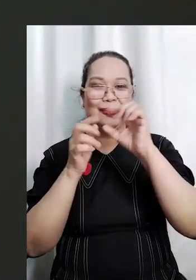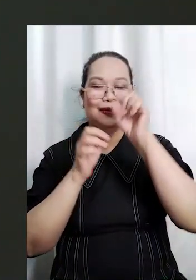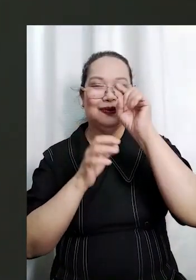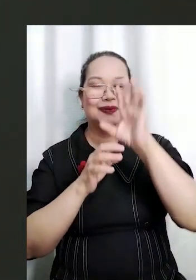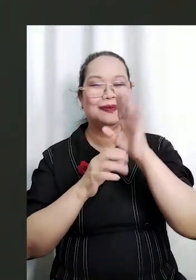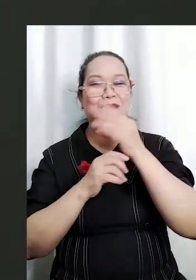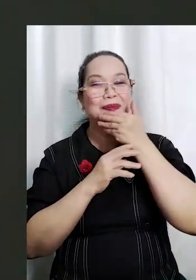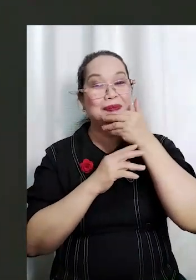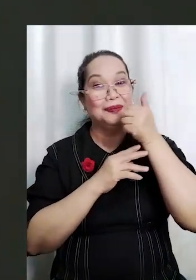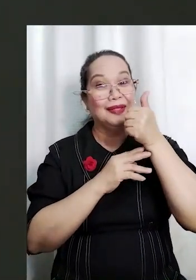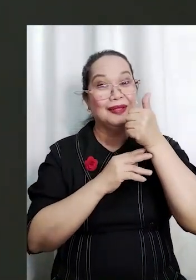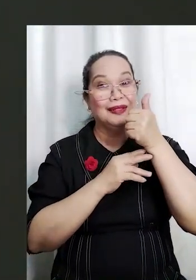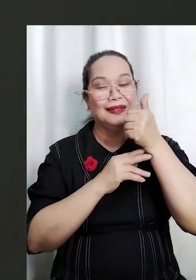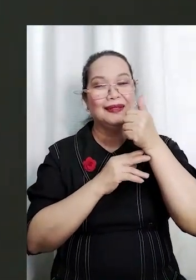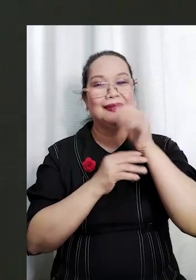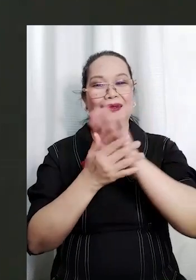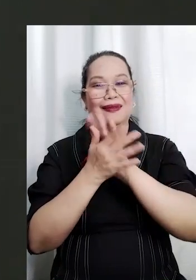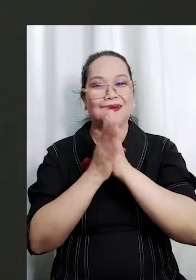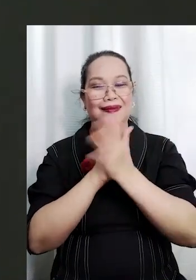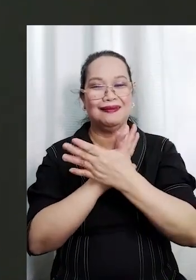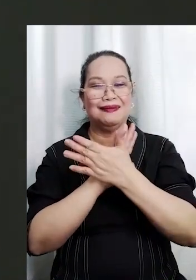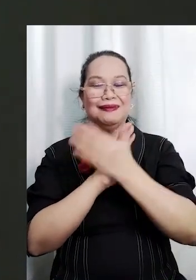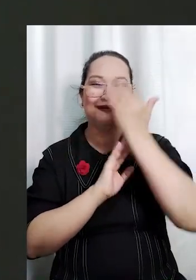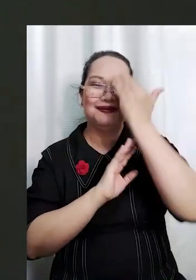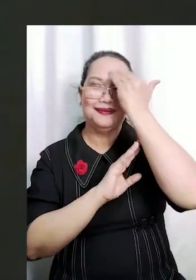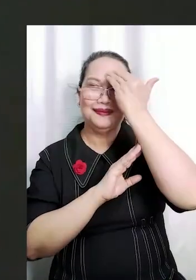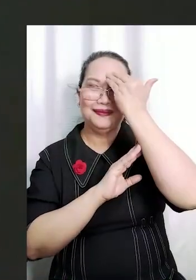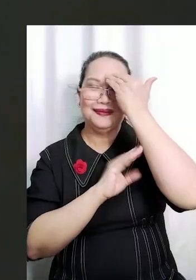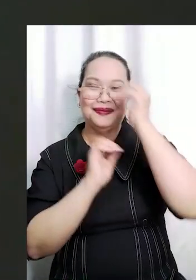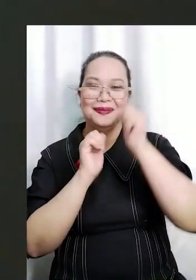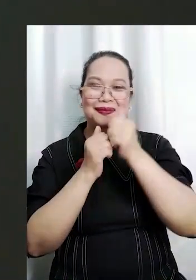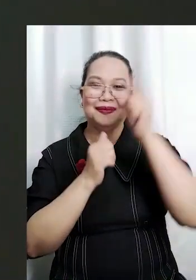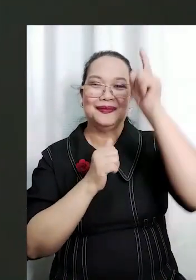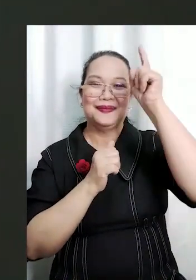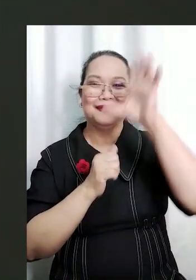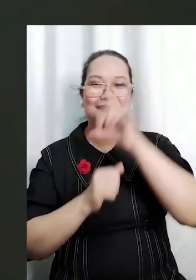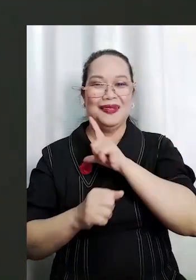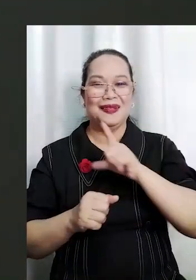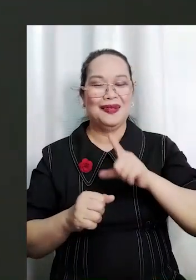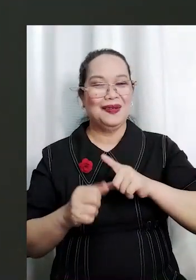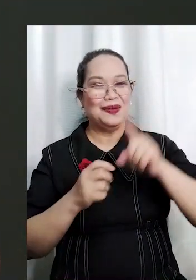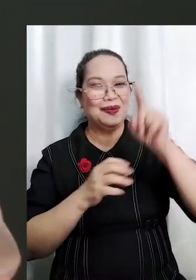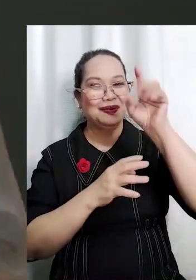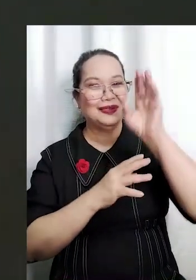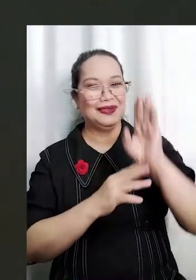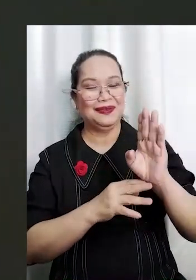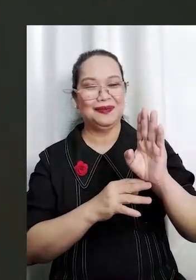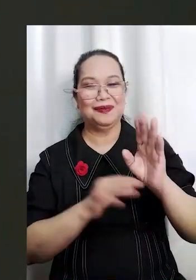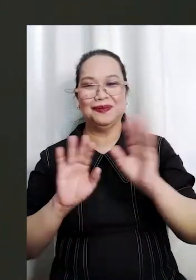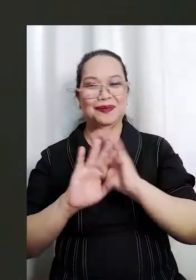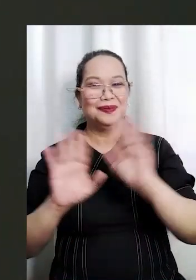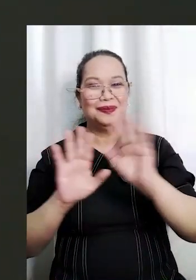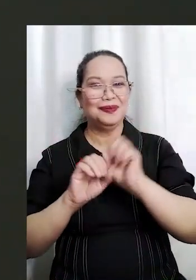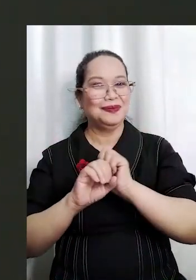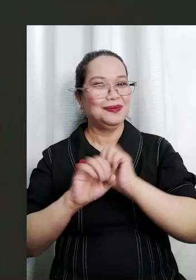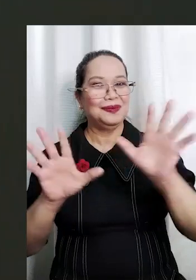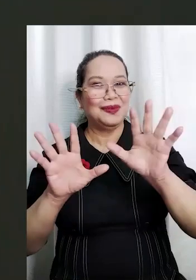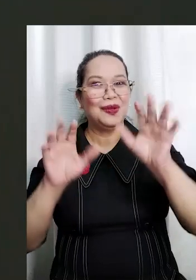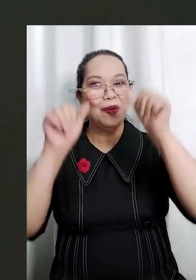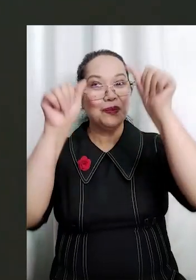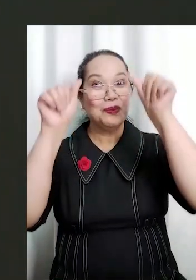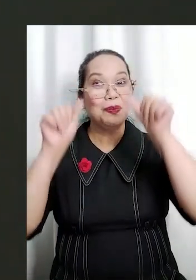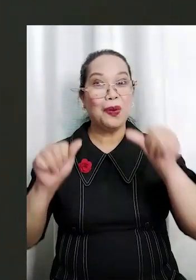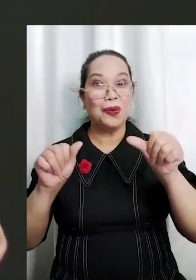Word of God. Better yet, become familiar with the Lord of your life. Huwag kang magkalat ng